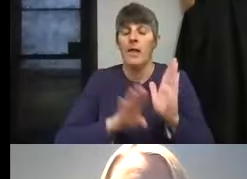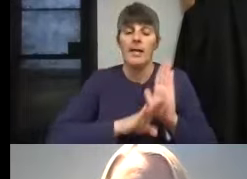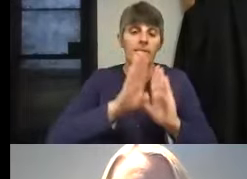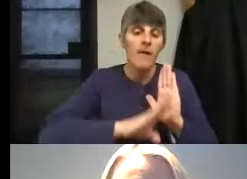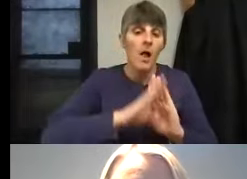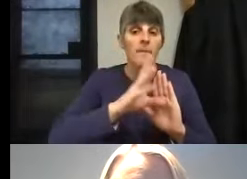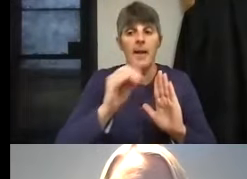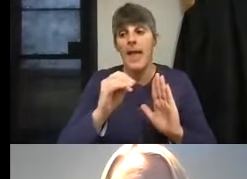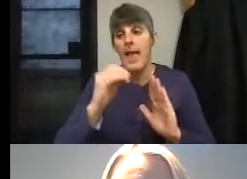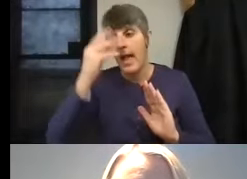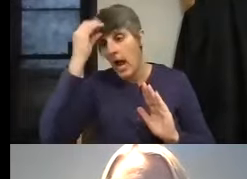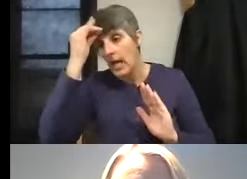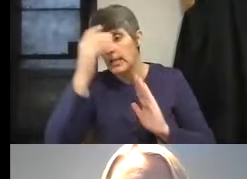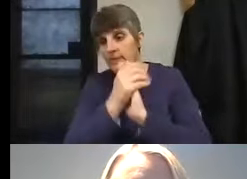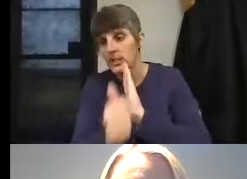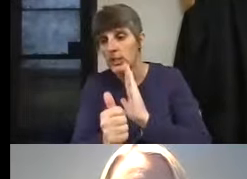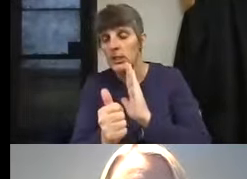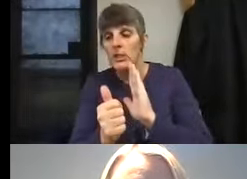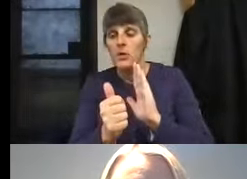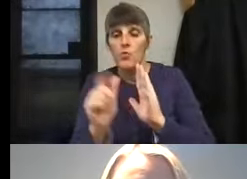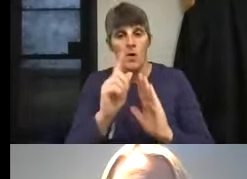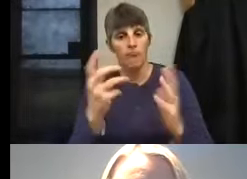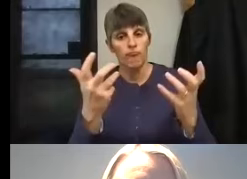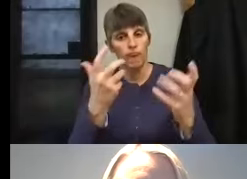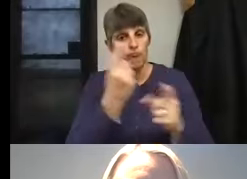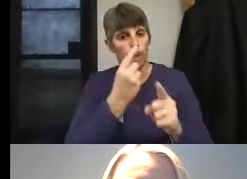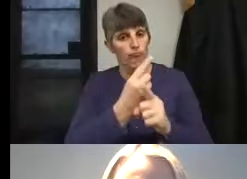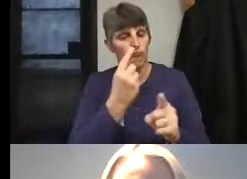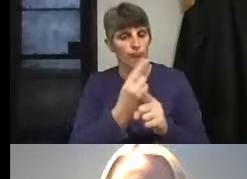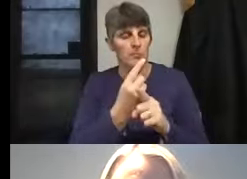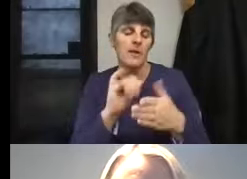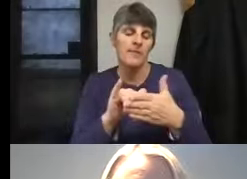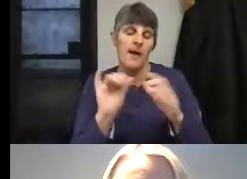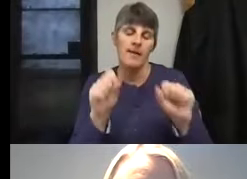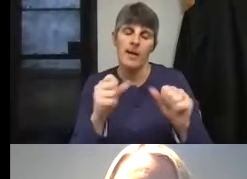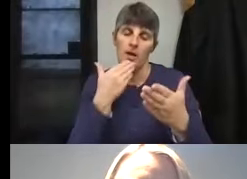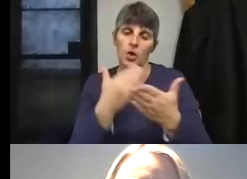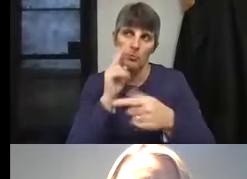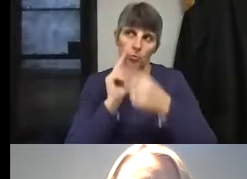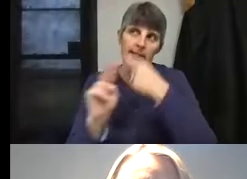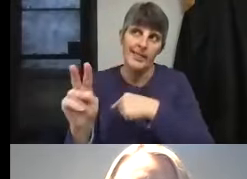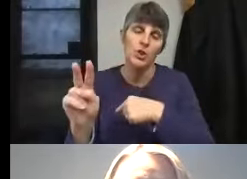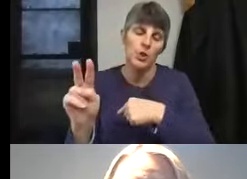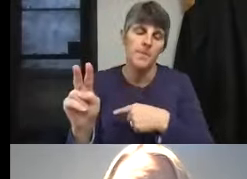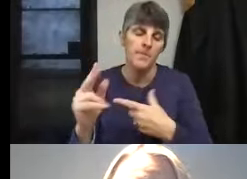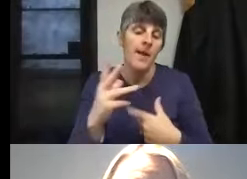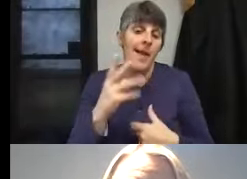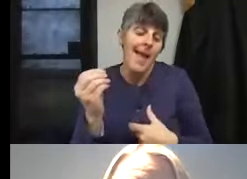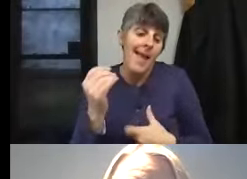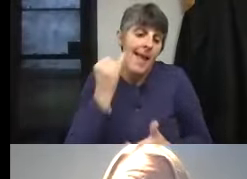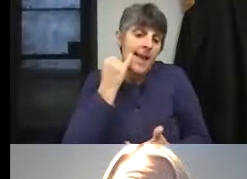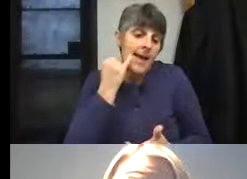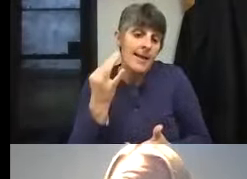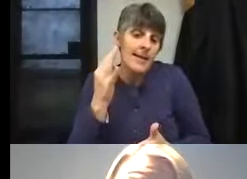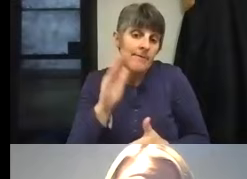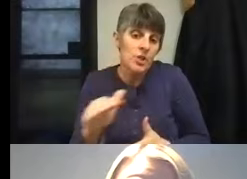development and their cognitive skills are where they should be, that can be a good predictor. And if the